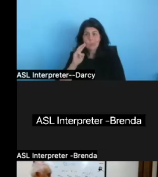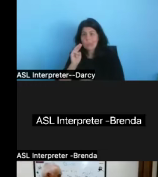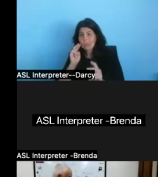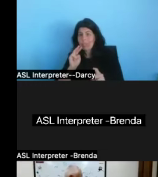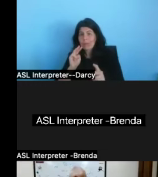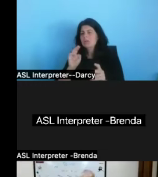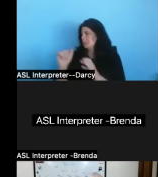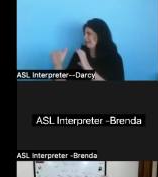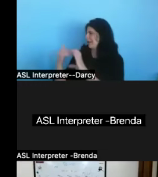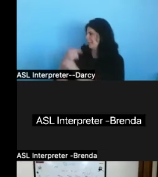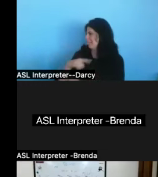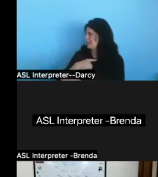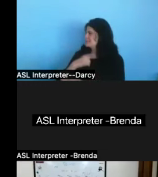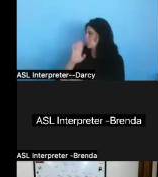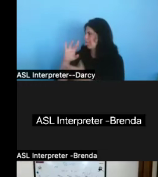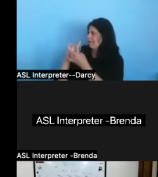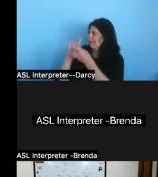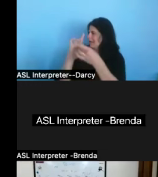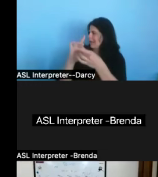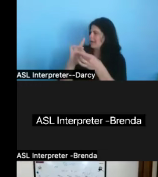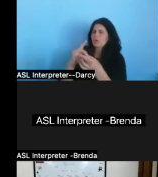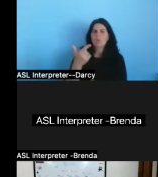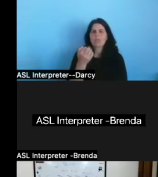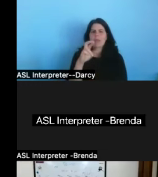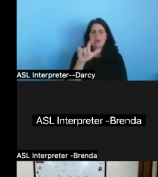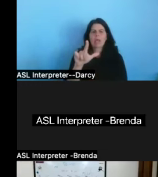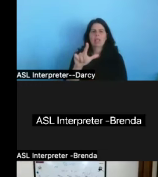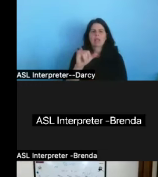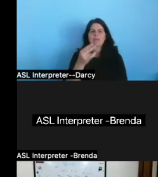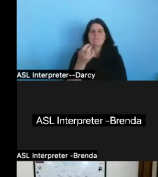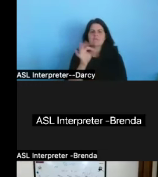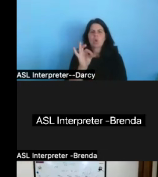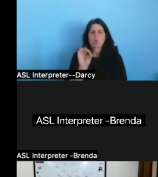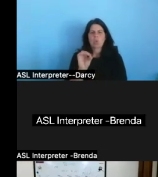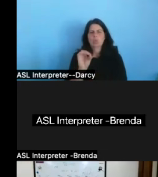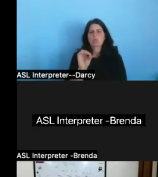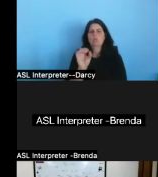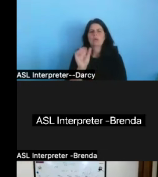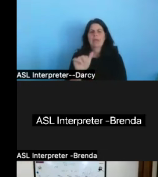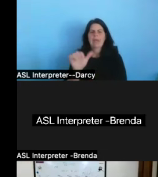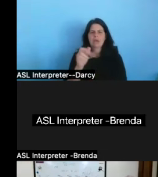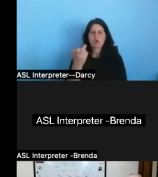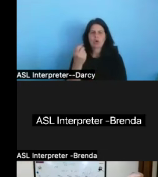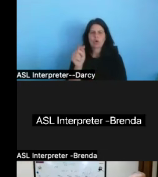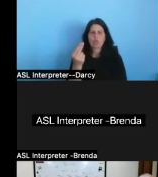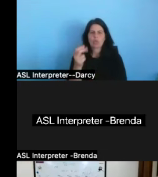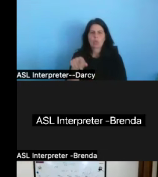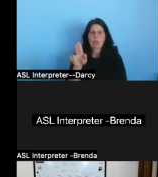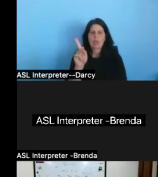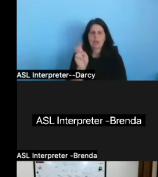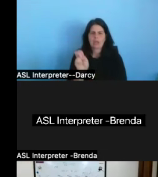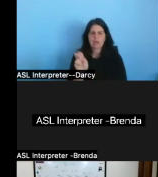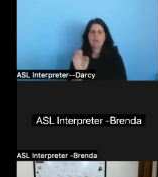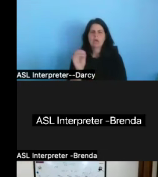Gabrielle, info@earthquakecountry.org. Reminder about the survey. One final question just before I do my